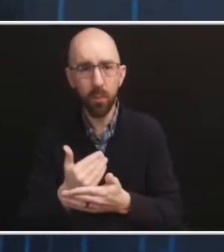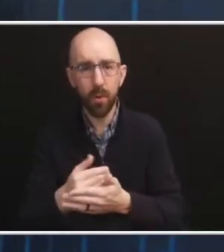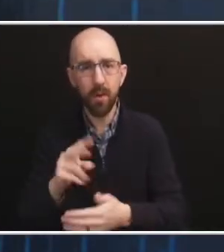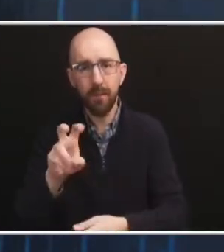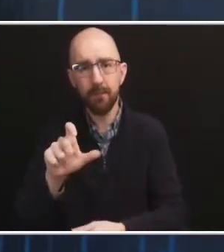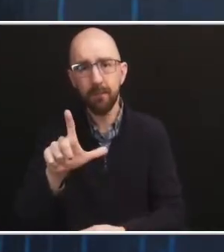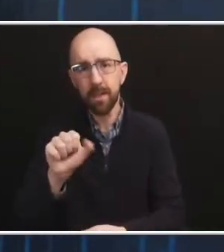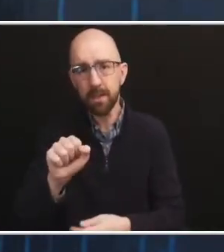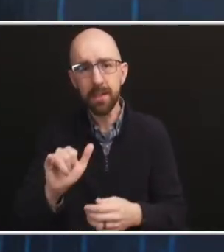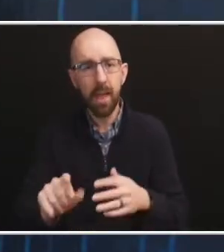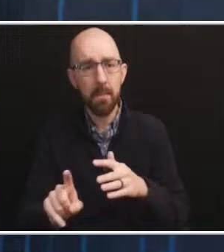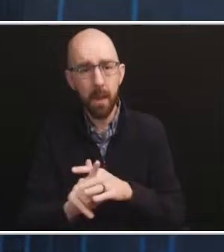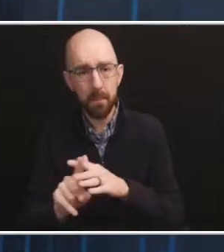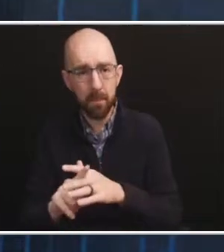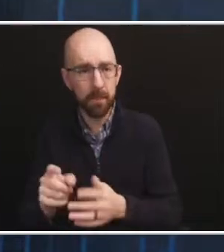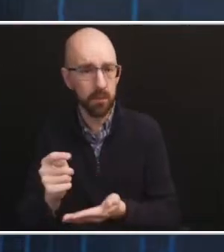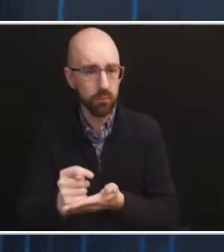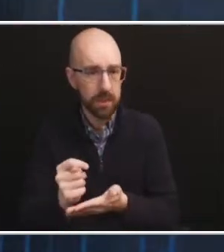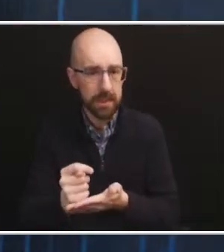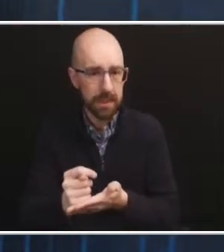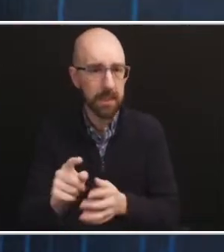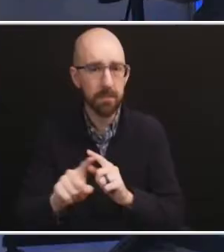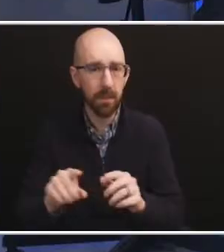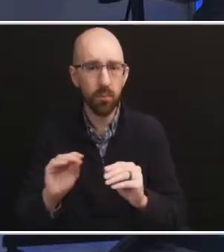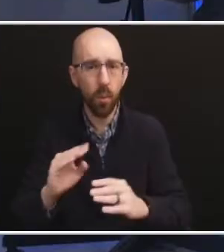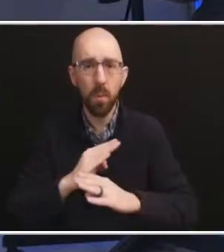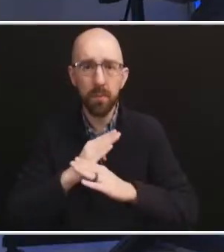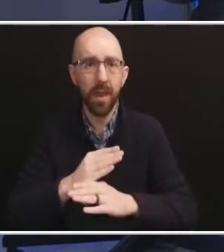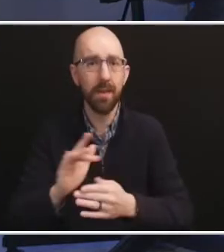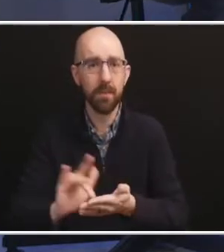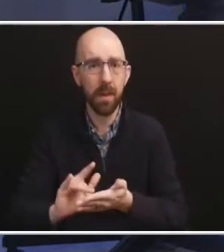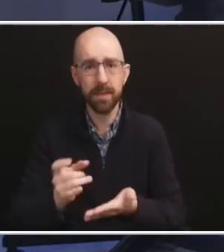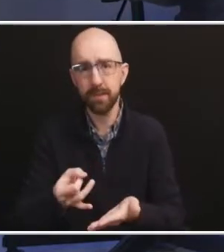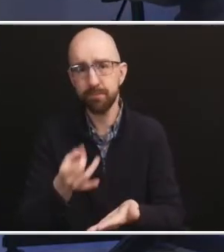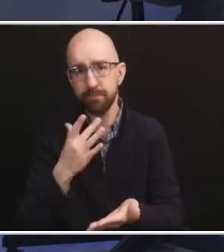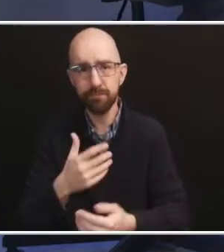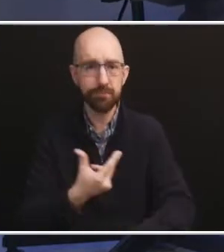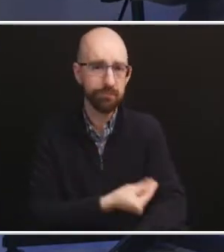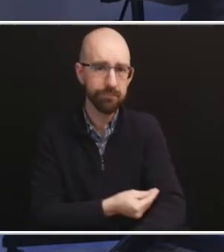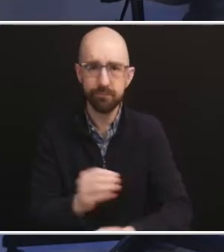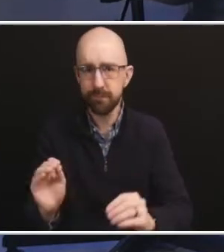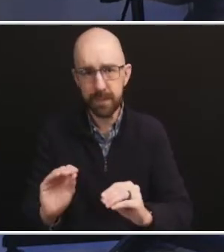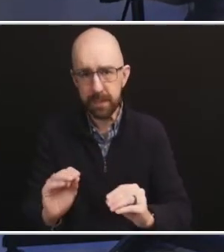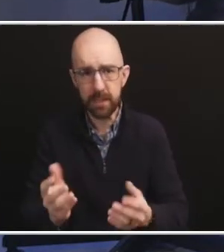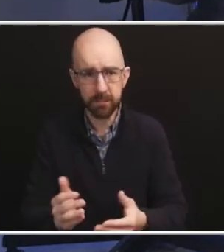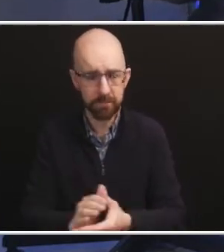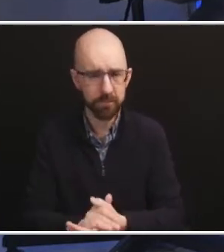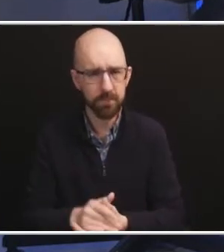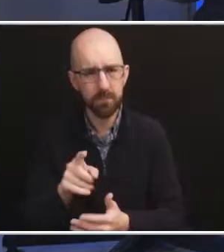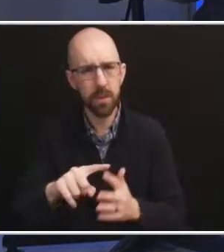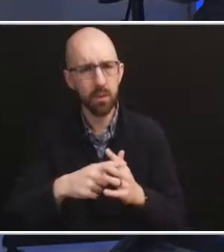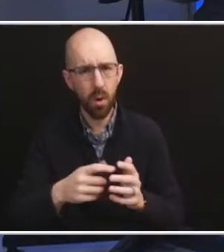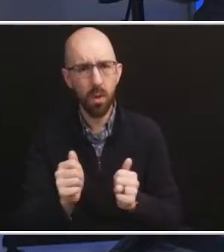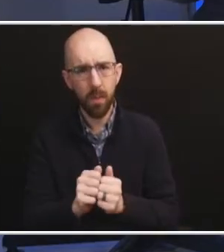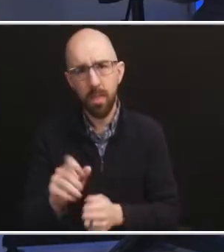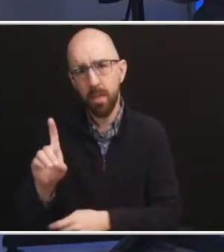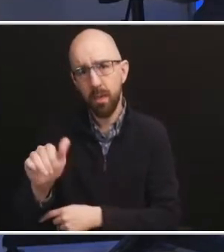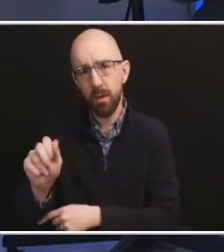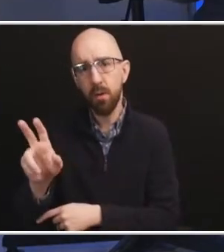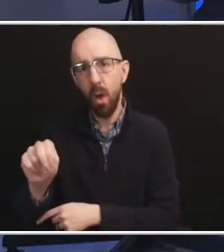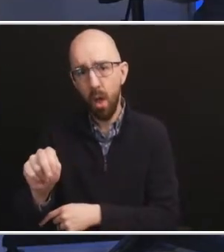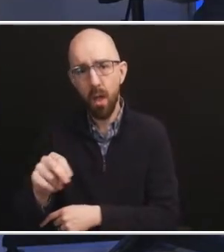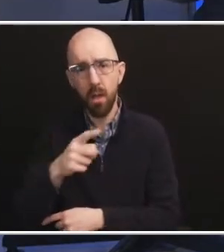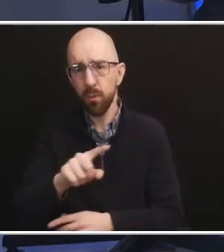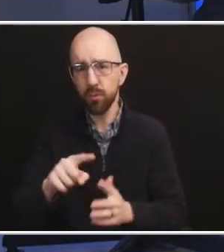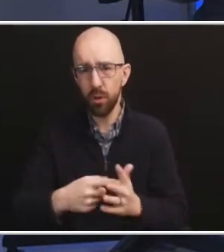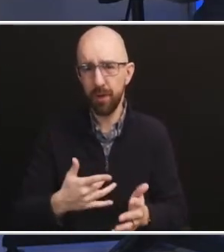there's not like a preventative medicine or things like that right now. So, Lon, when all this was just starting with Dawn, so you started feeling sick. So